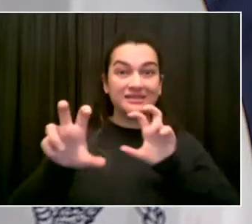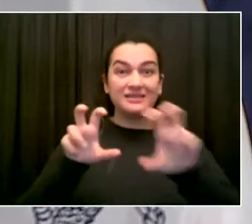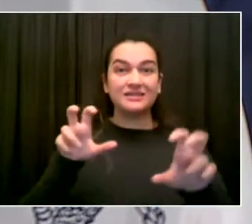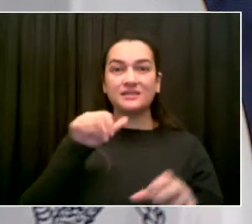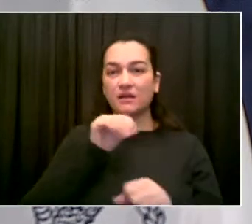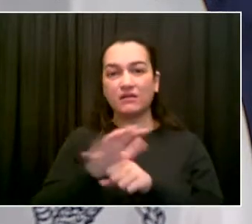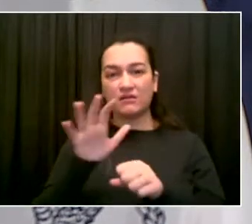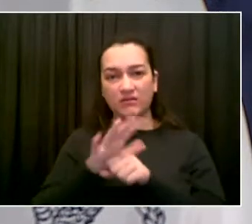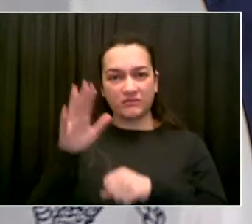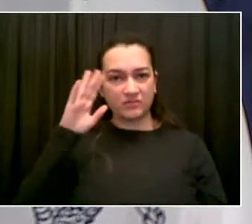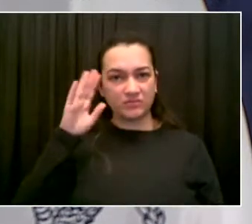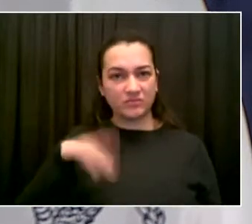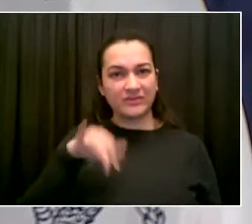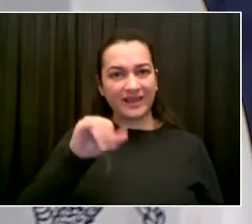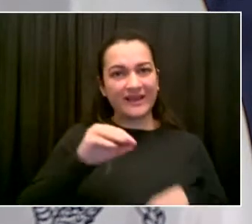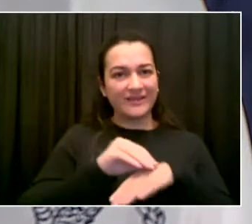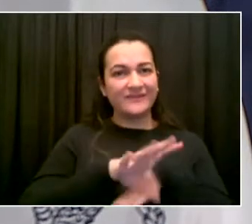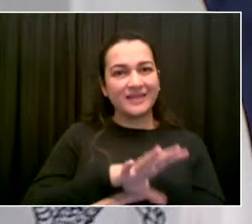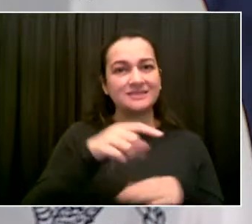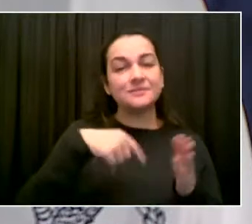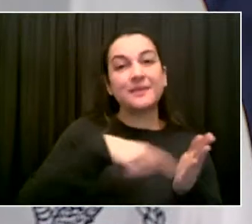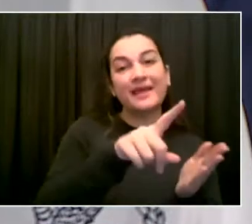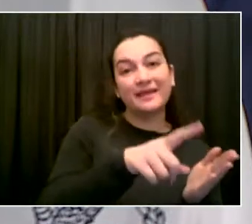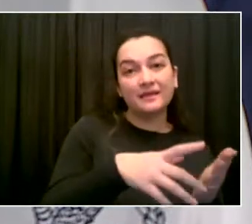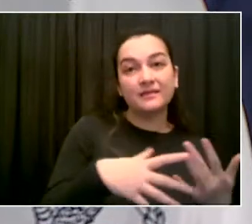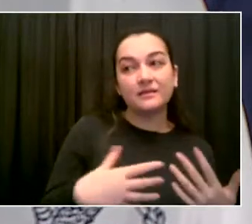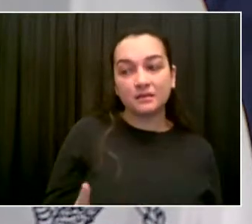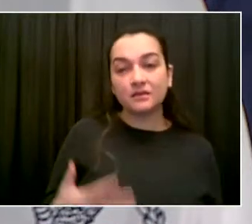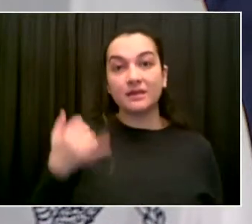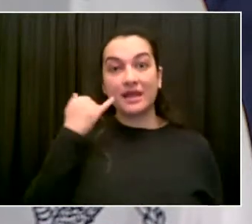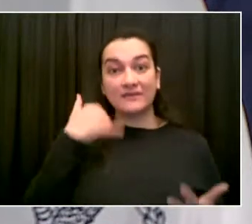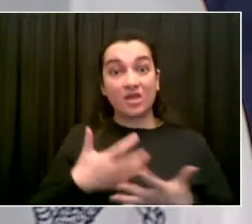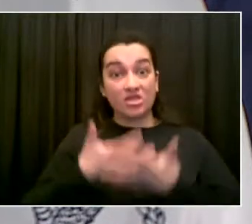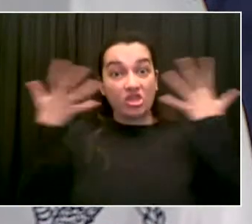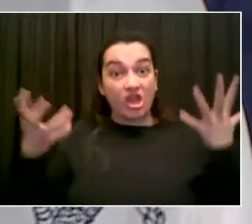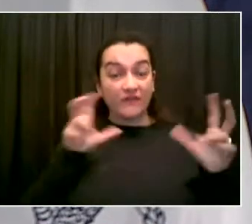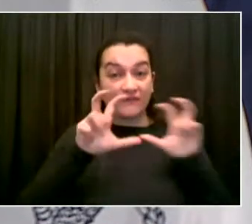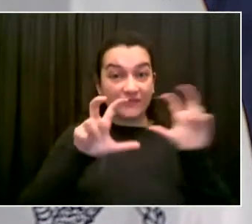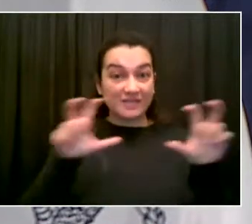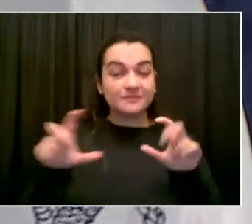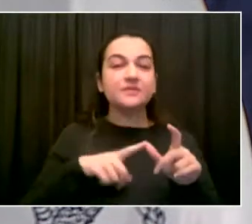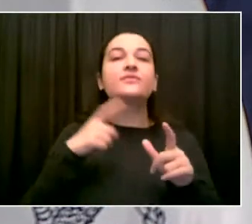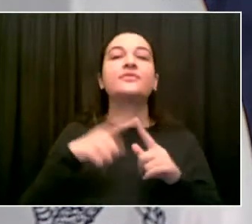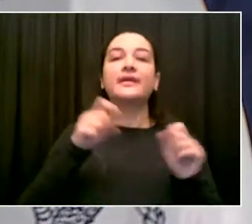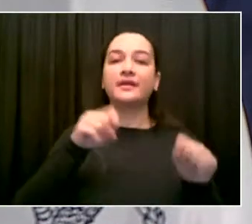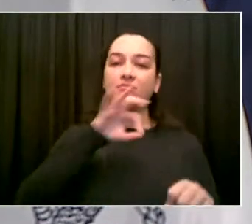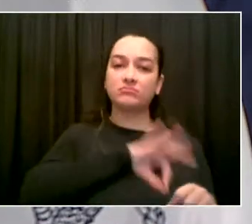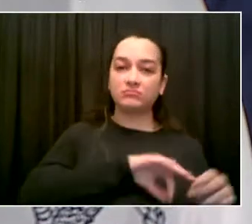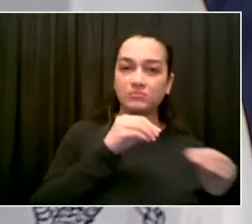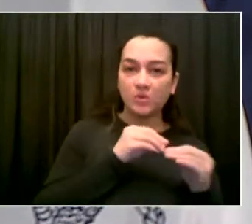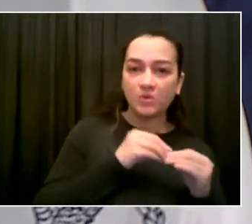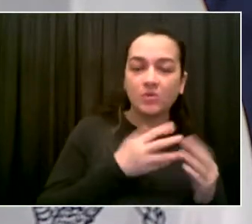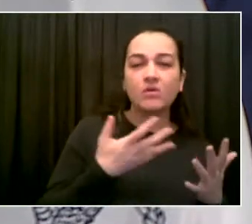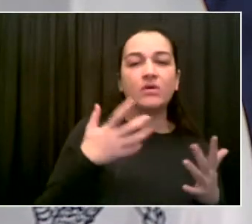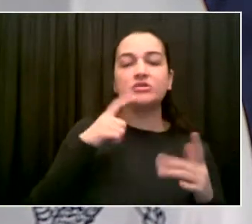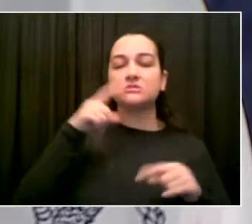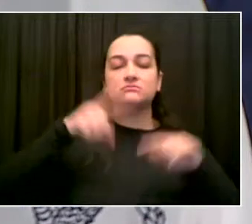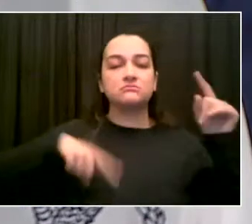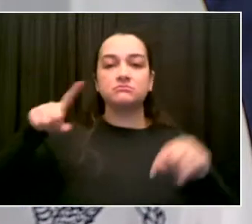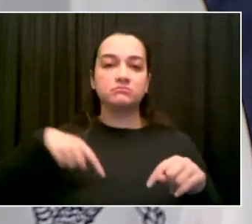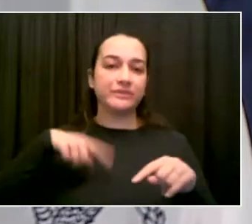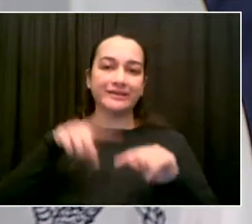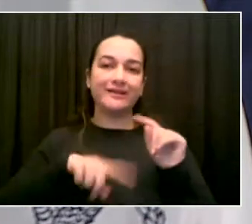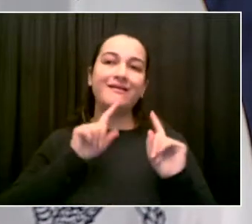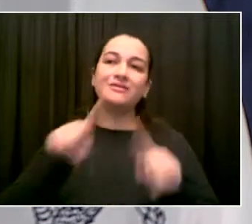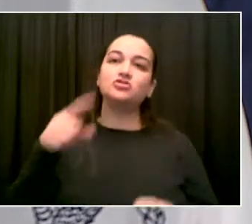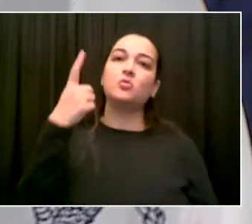want to keep looking at this issue. We got to balance a lot of needs, as always. But I do want to make sure we're as fair as we can